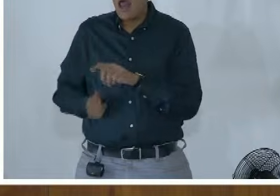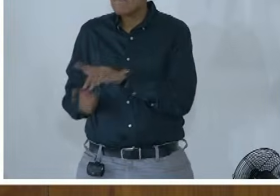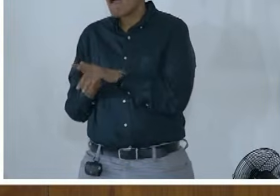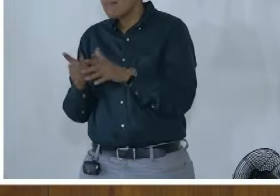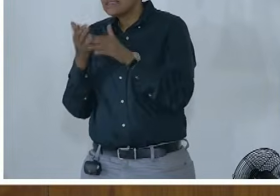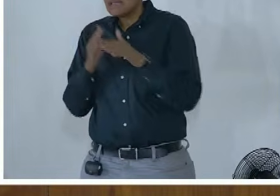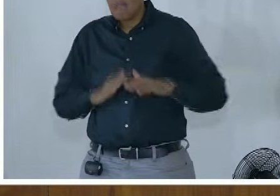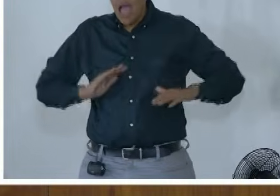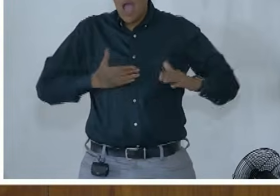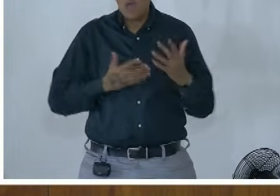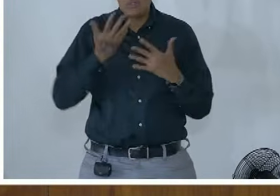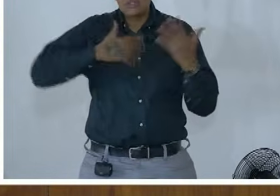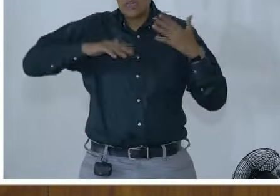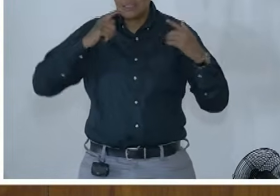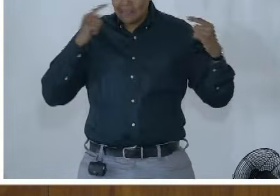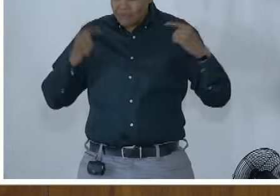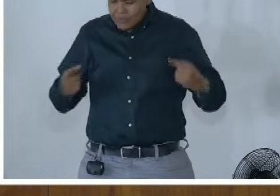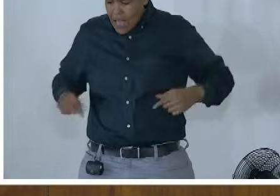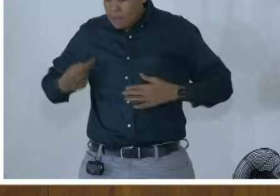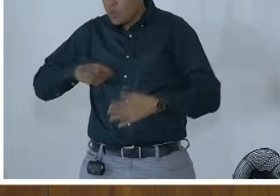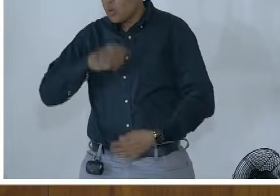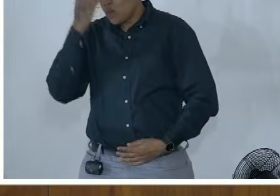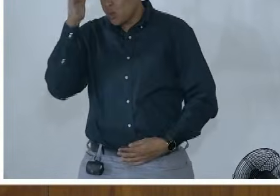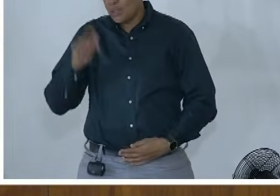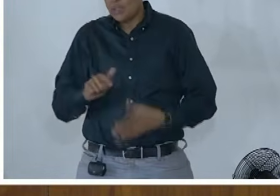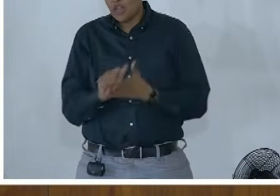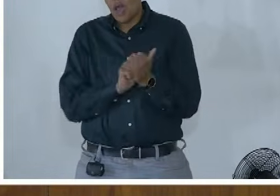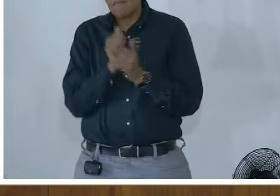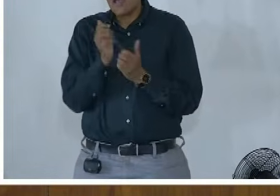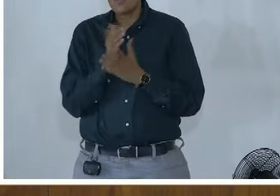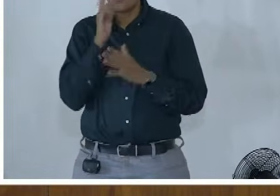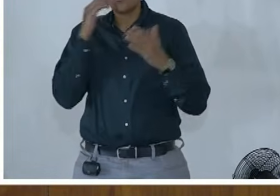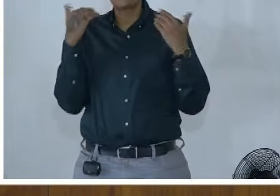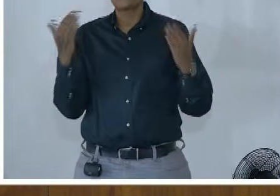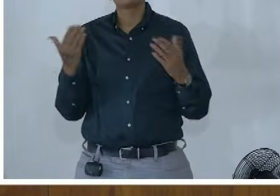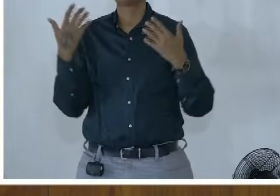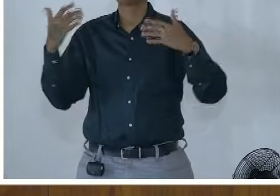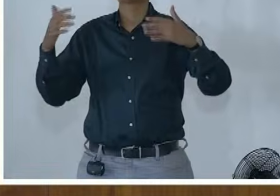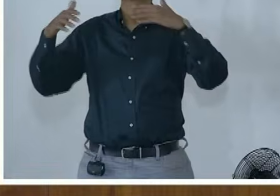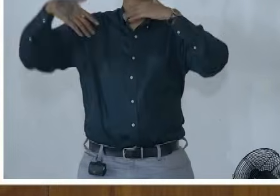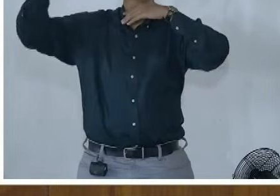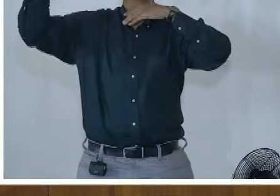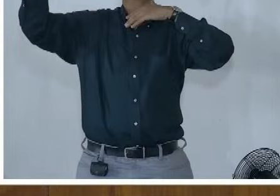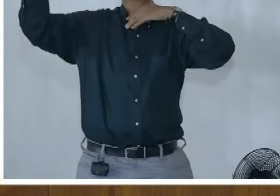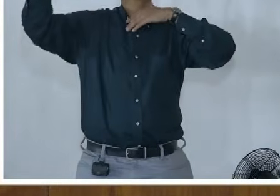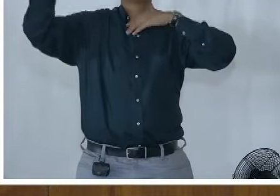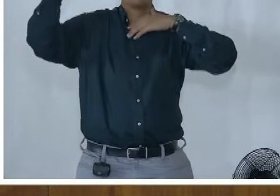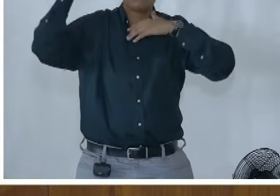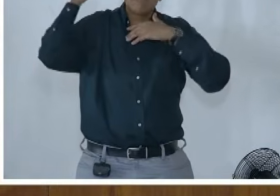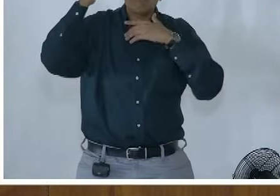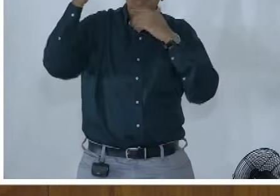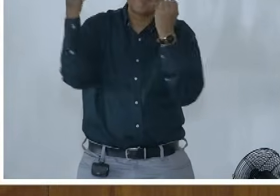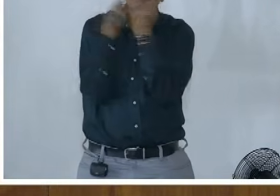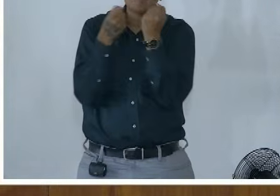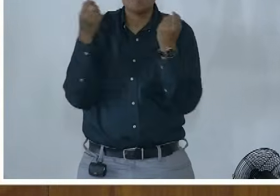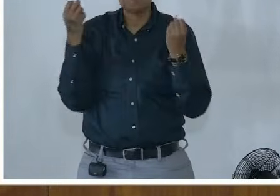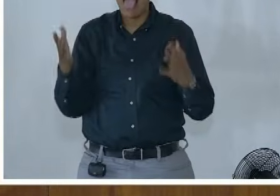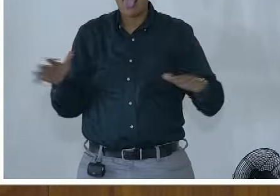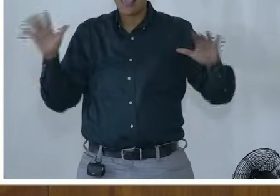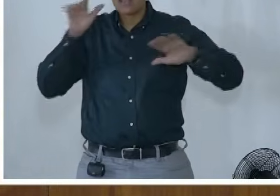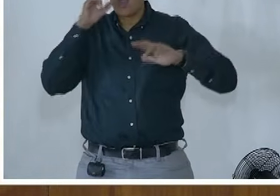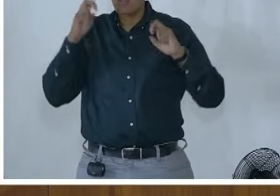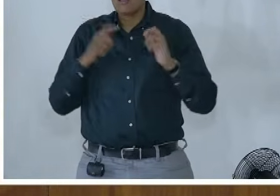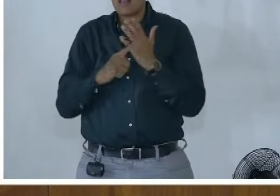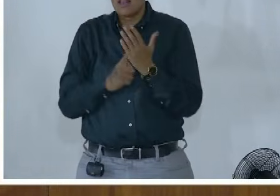our society. We note that this bill actually goes extremely far, not just deals with mediation here